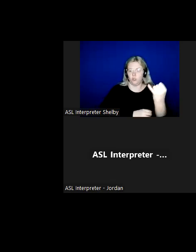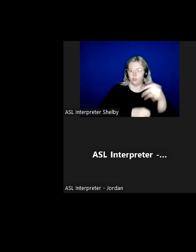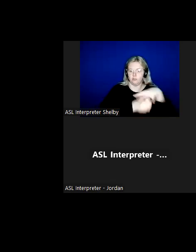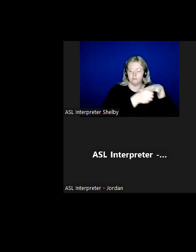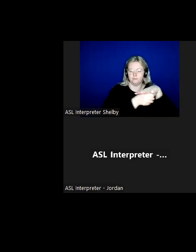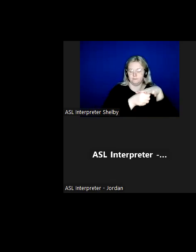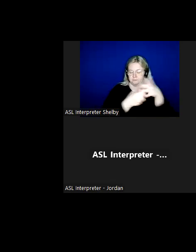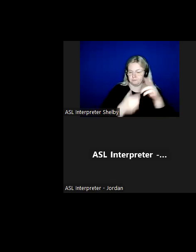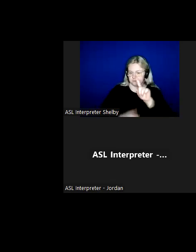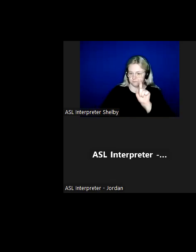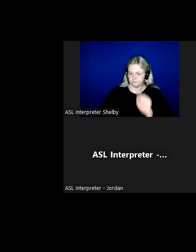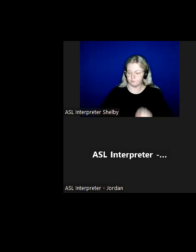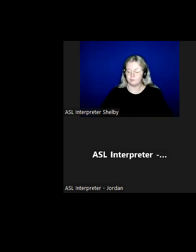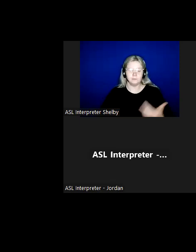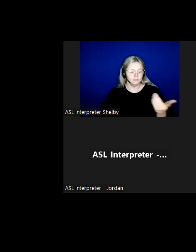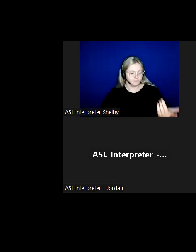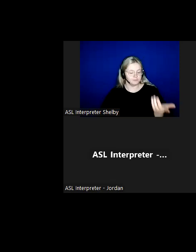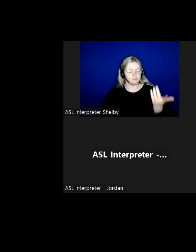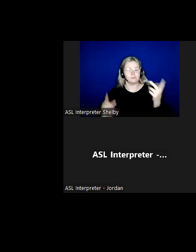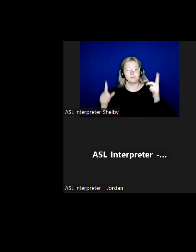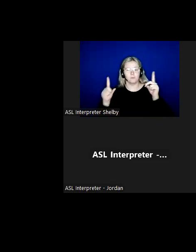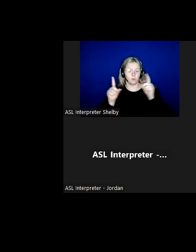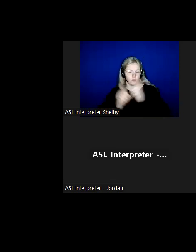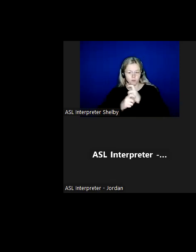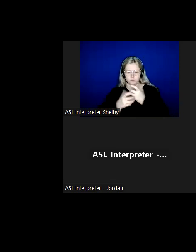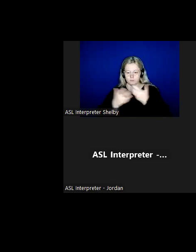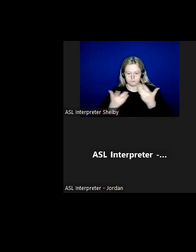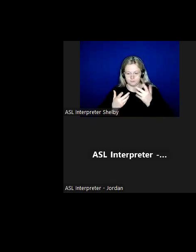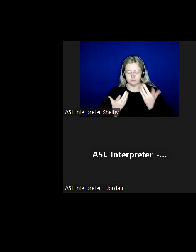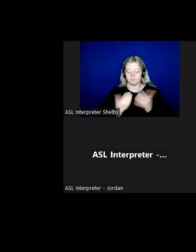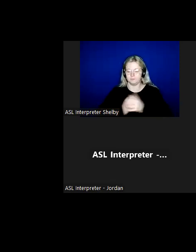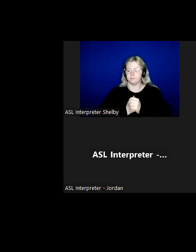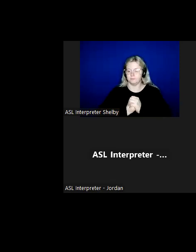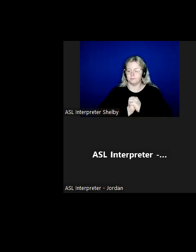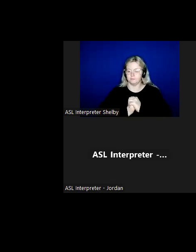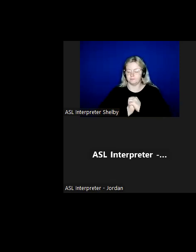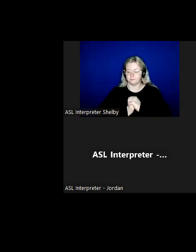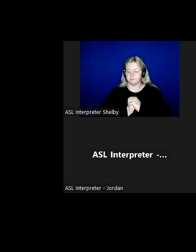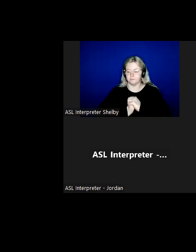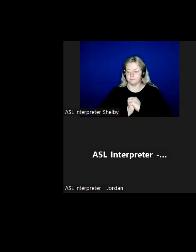So here's the tricky thing, is that services can